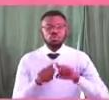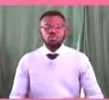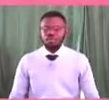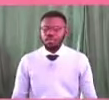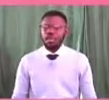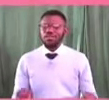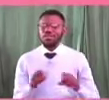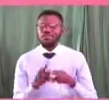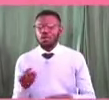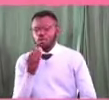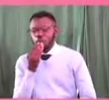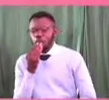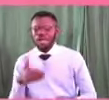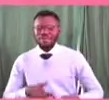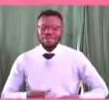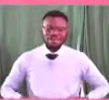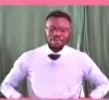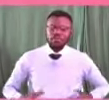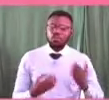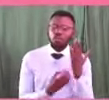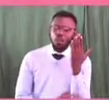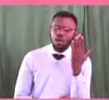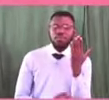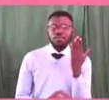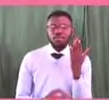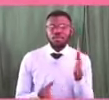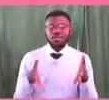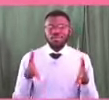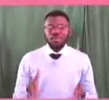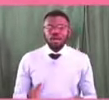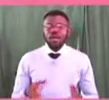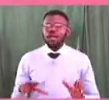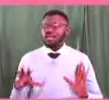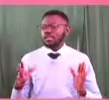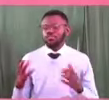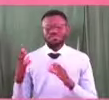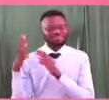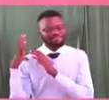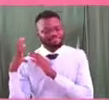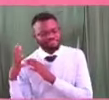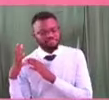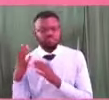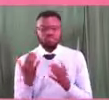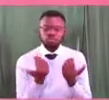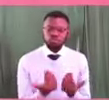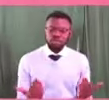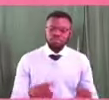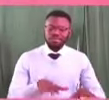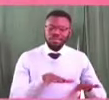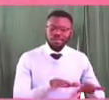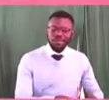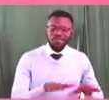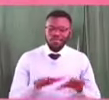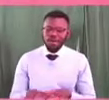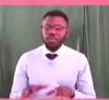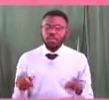Malnutrition and undernutrition are severely punitive burdens for children. They also